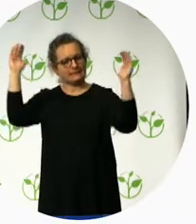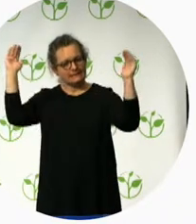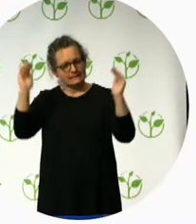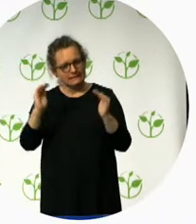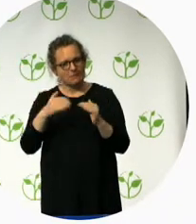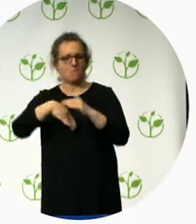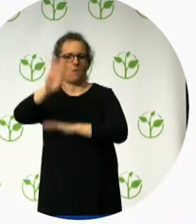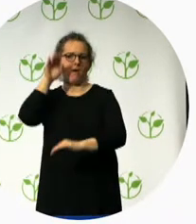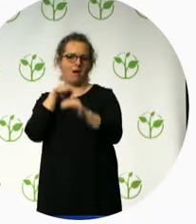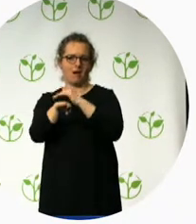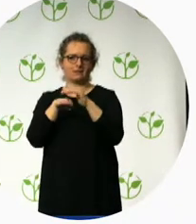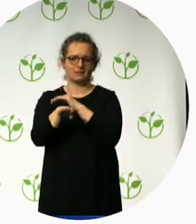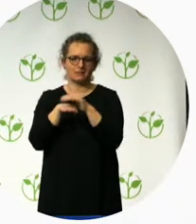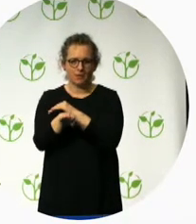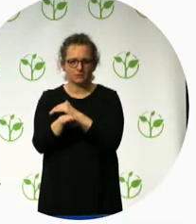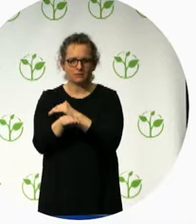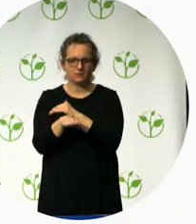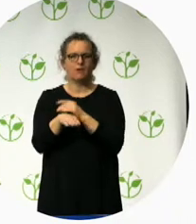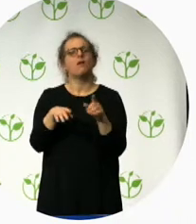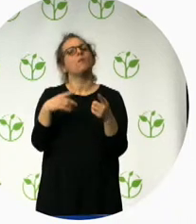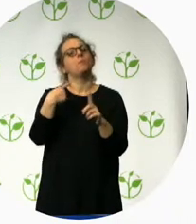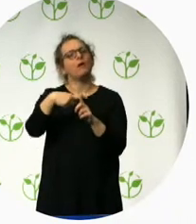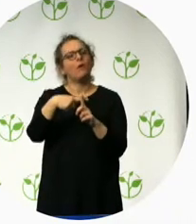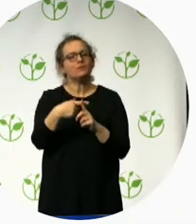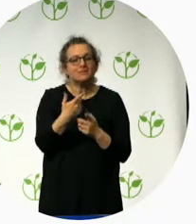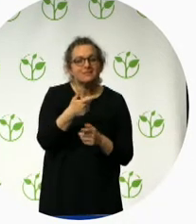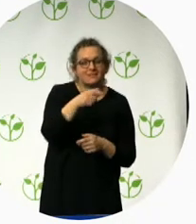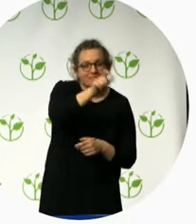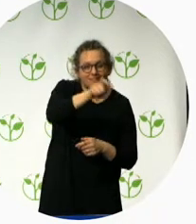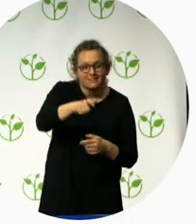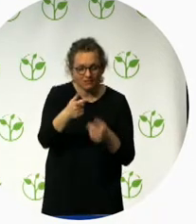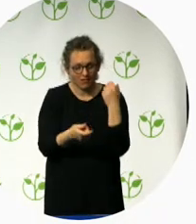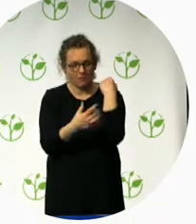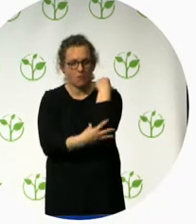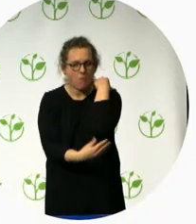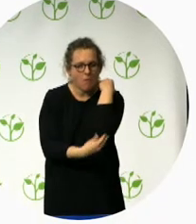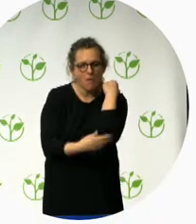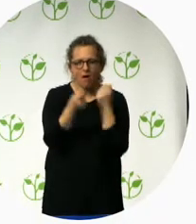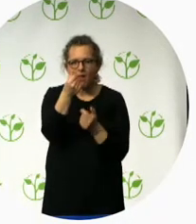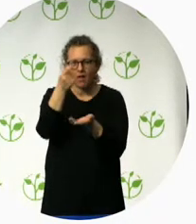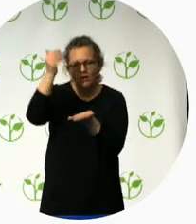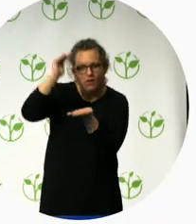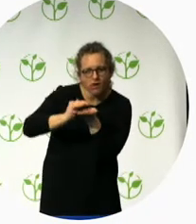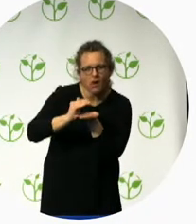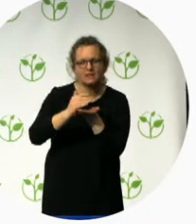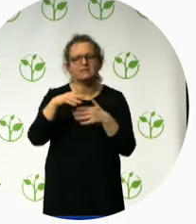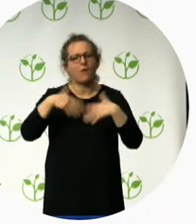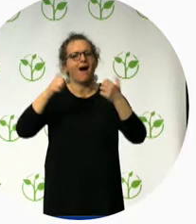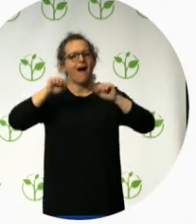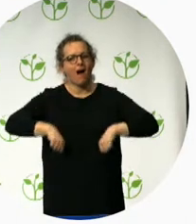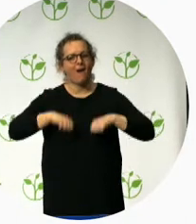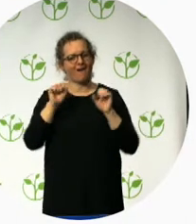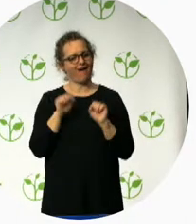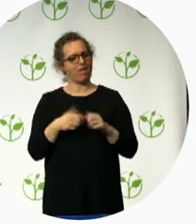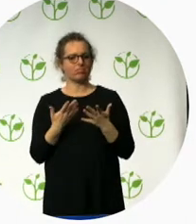considered, and heavy emphasis on the necessity for multi-stakeholder participation, because this was implemented through the